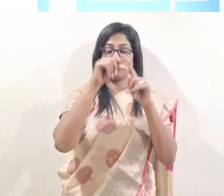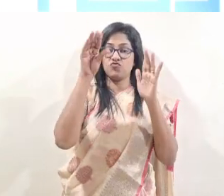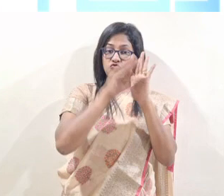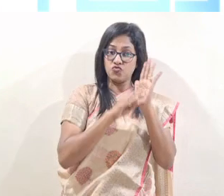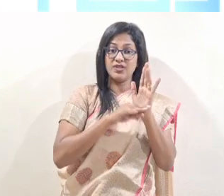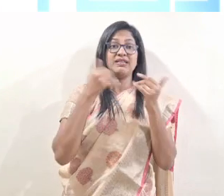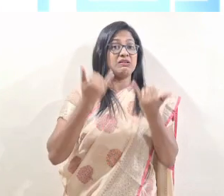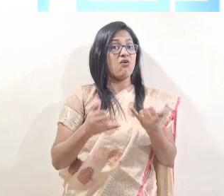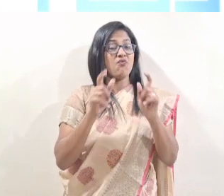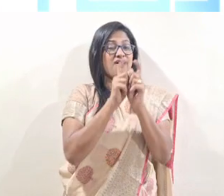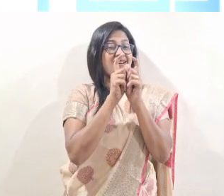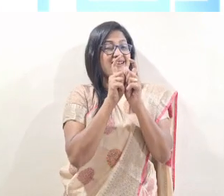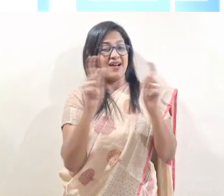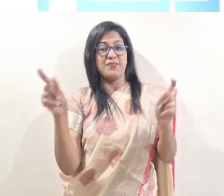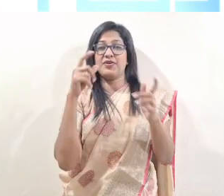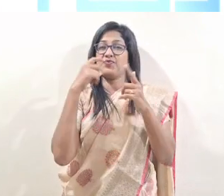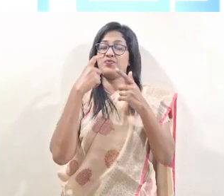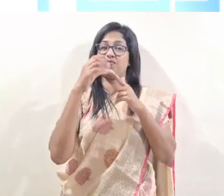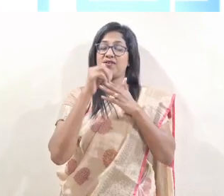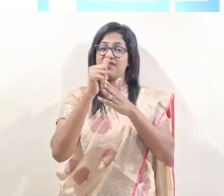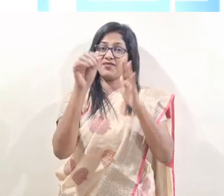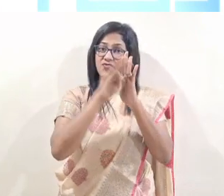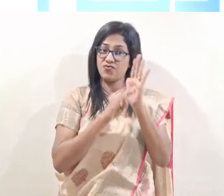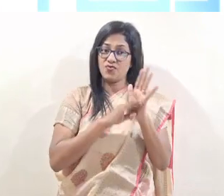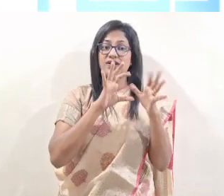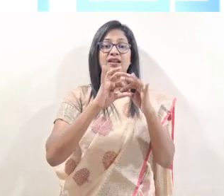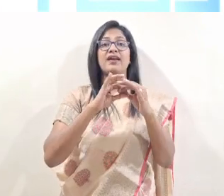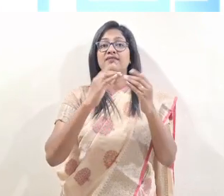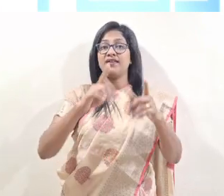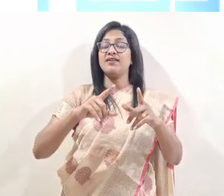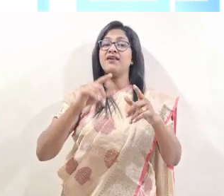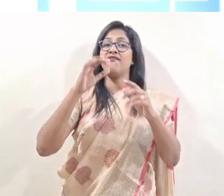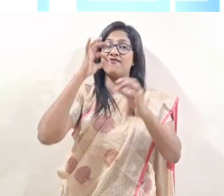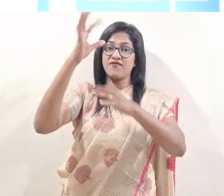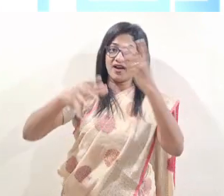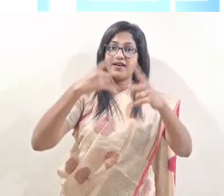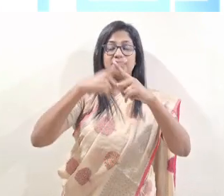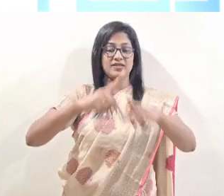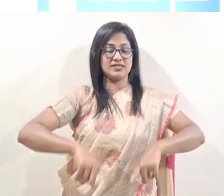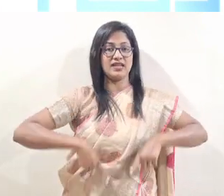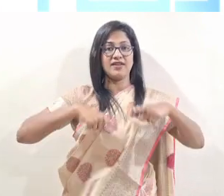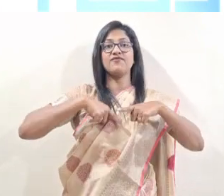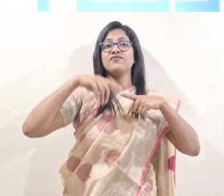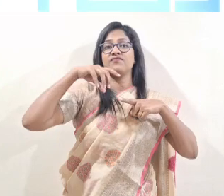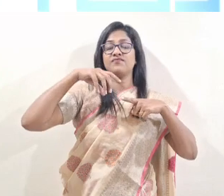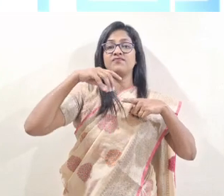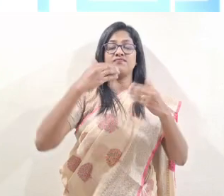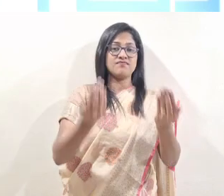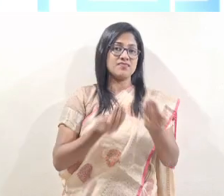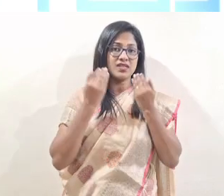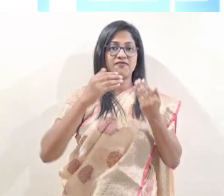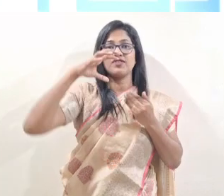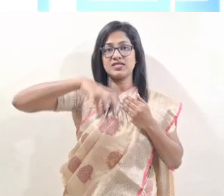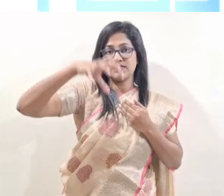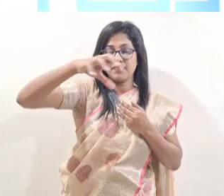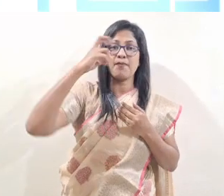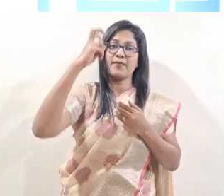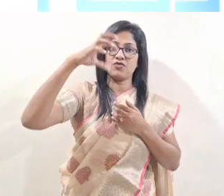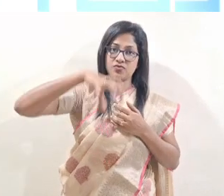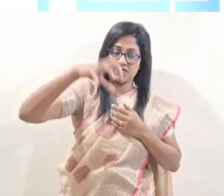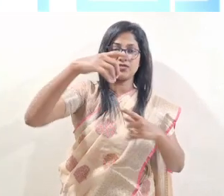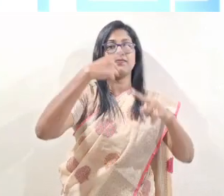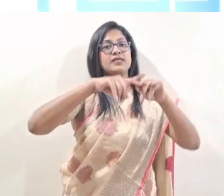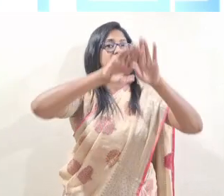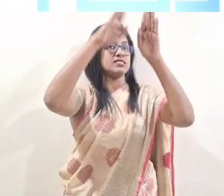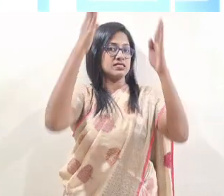has complete guidelines on fire and life safety of metro stations as well as tunnels. And